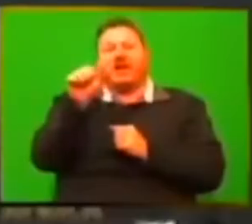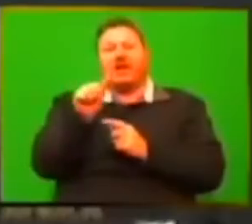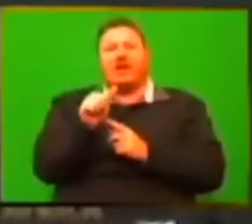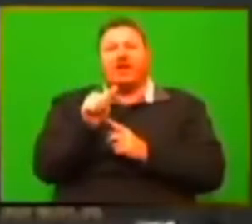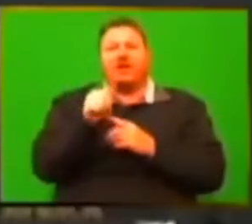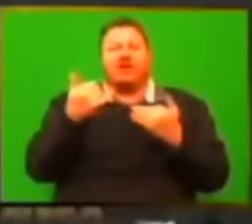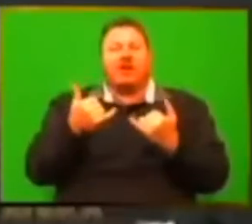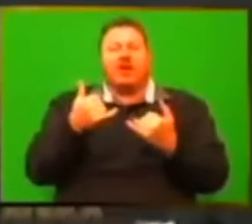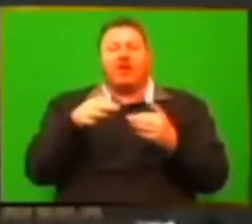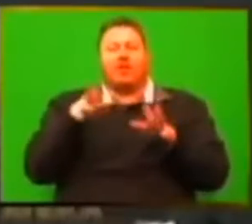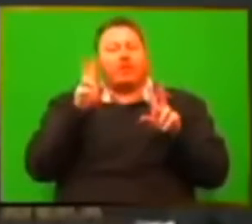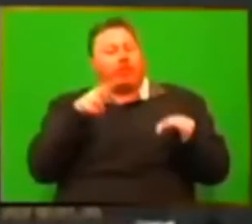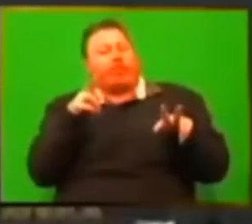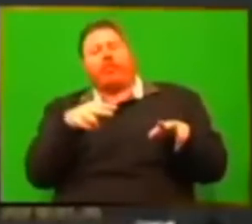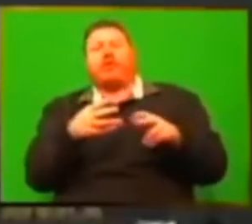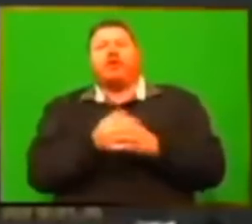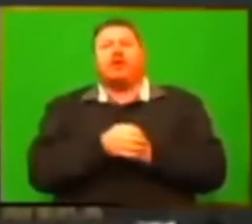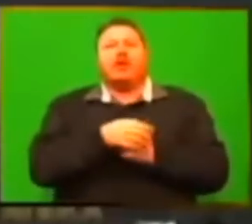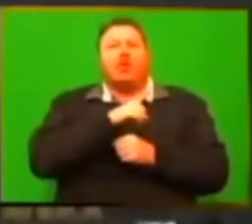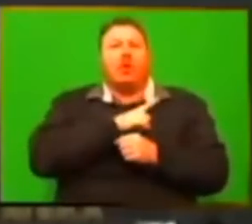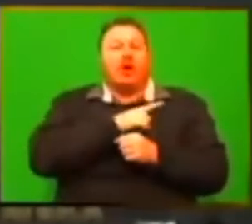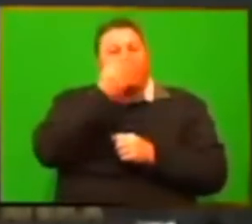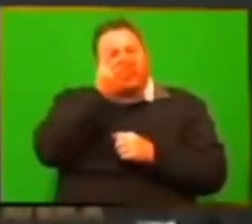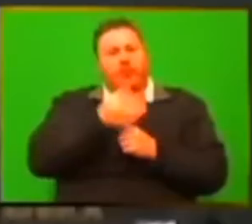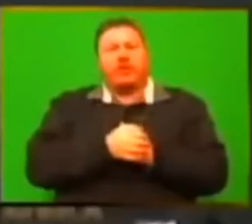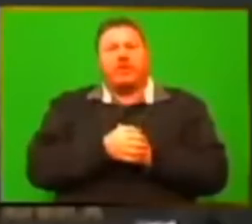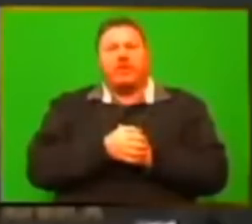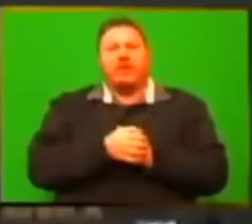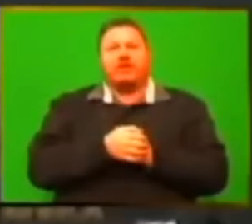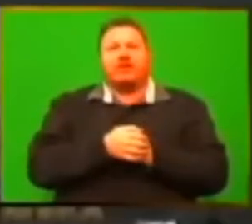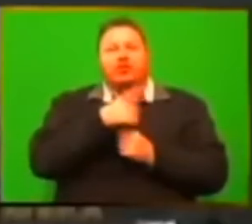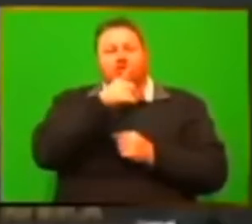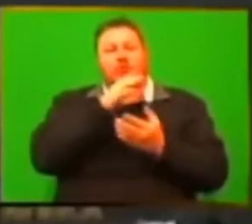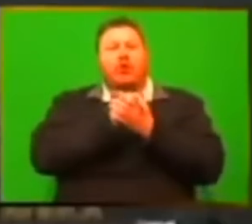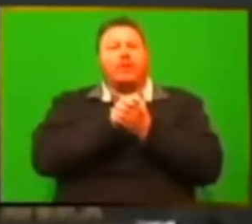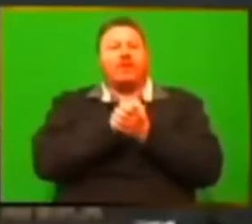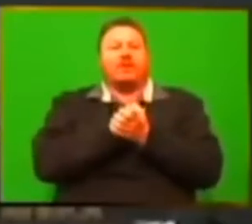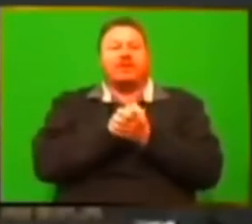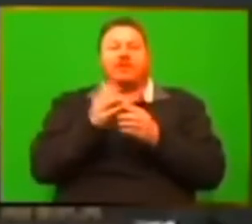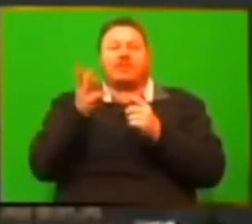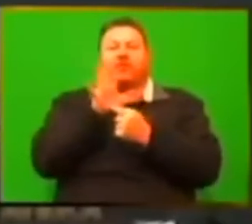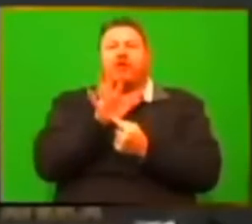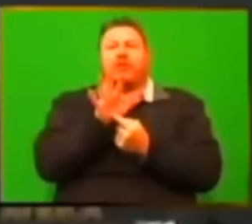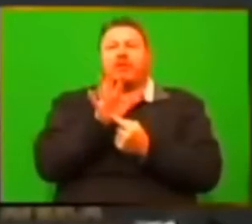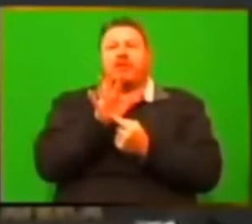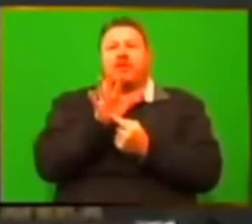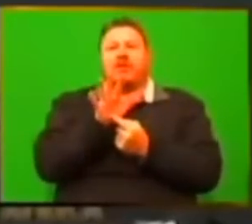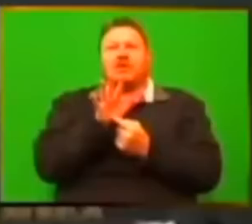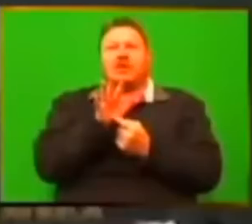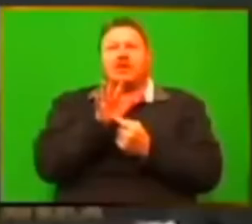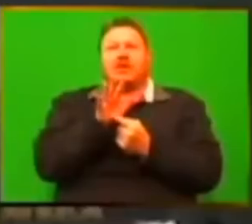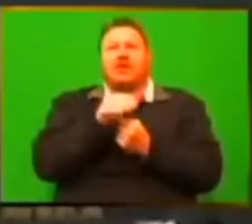today looked down because of you. You have committed to be a representative of the